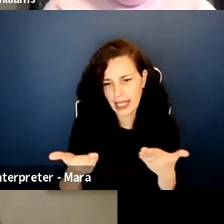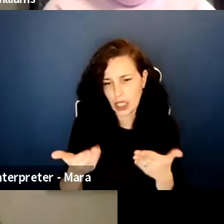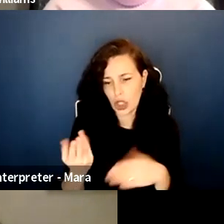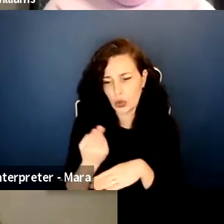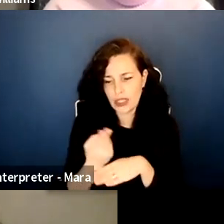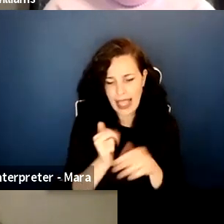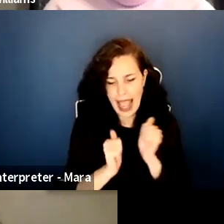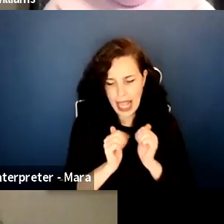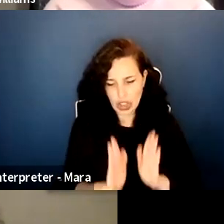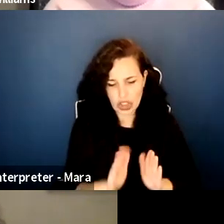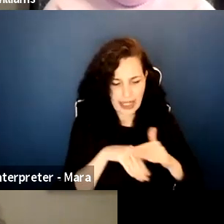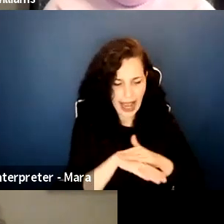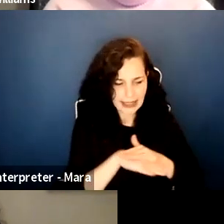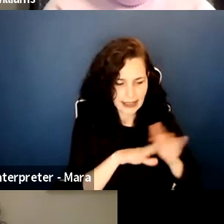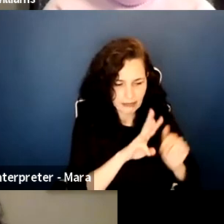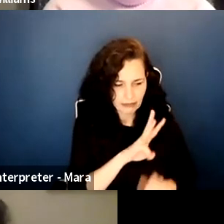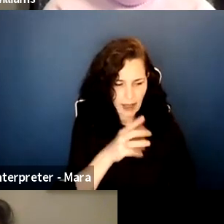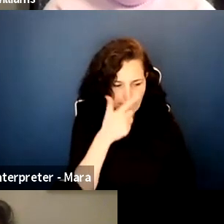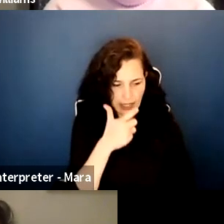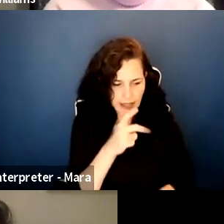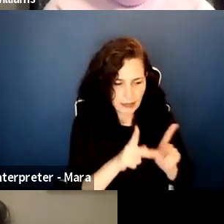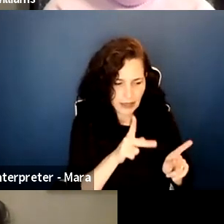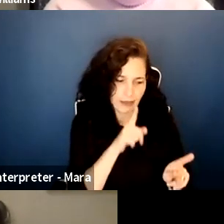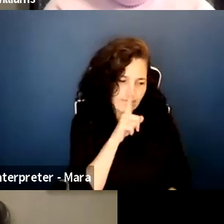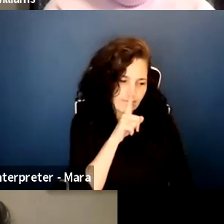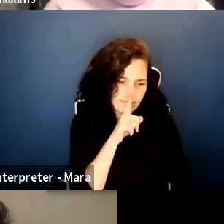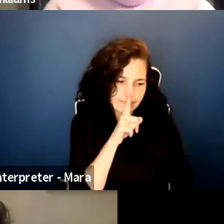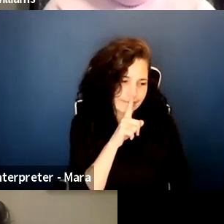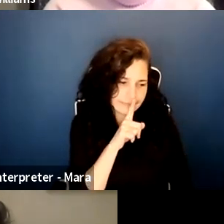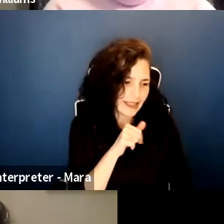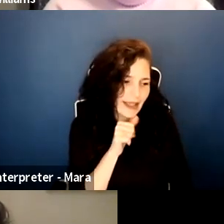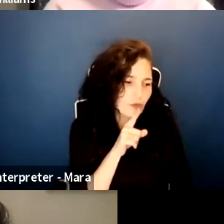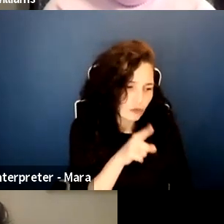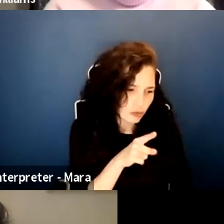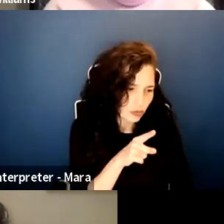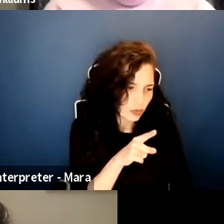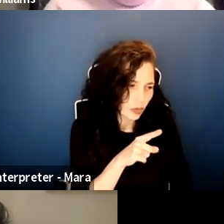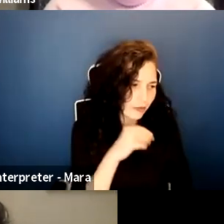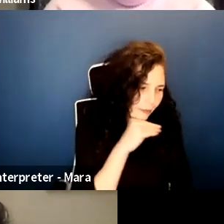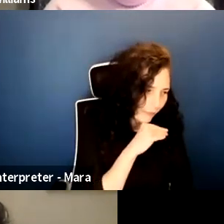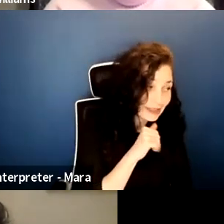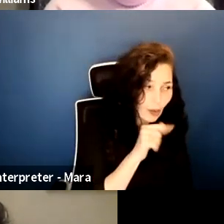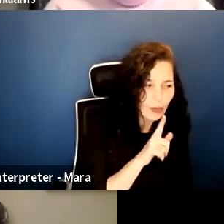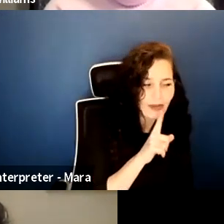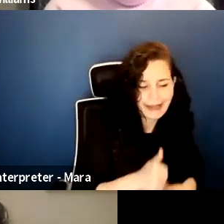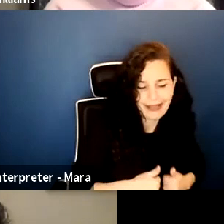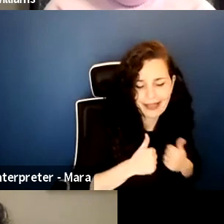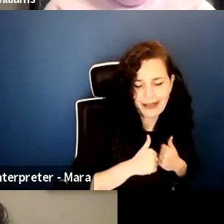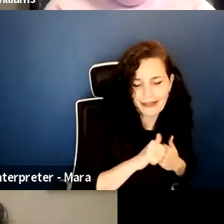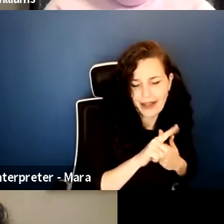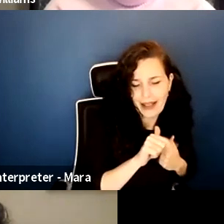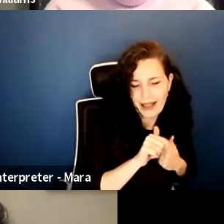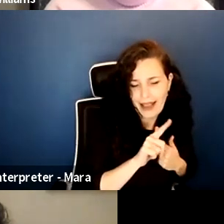Access, where people either overstate abilities, don't actually live in Los Angeles, or 5 to 8